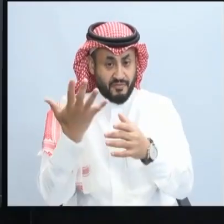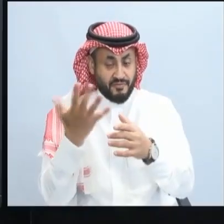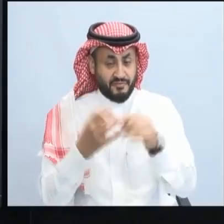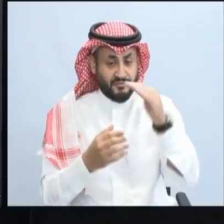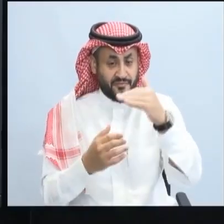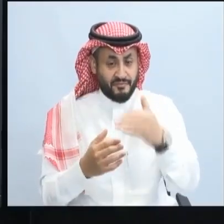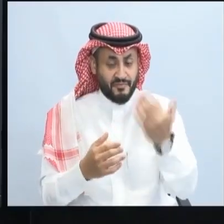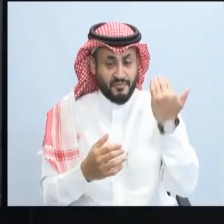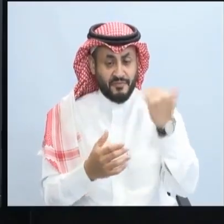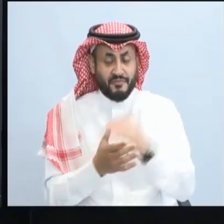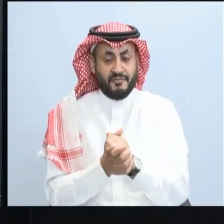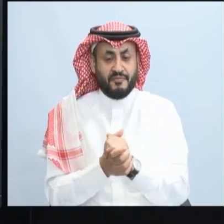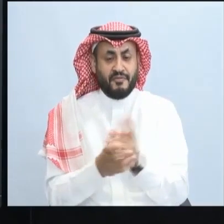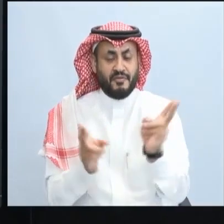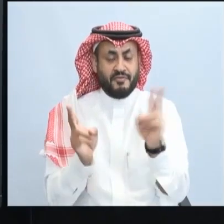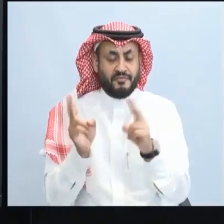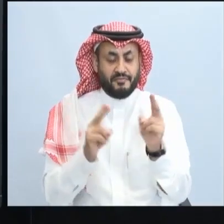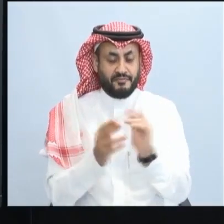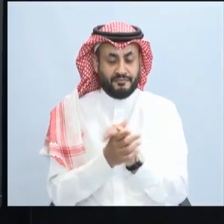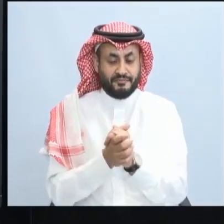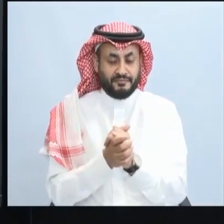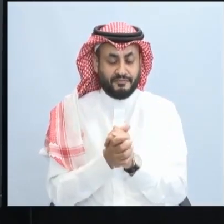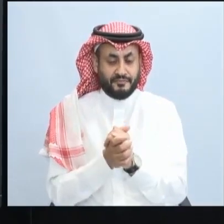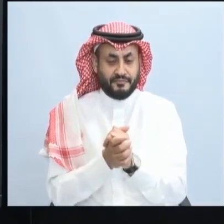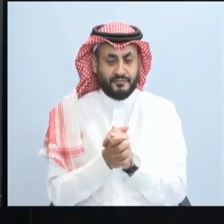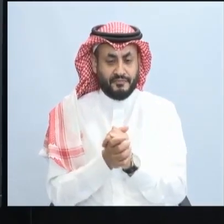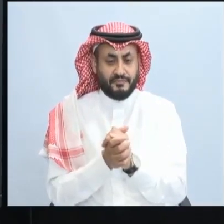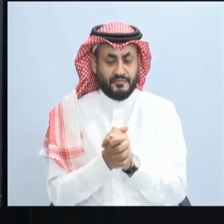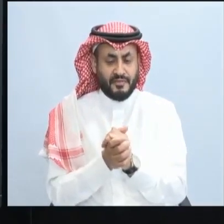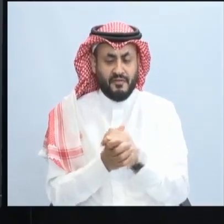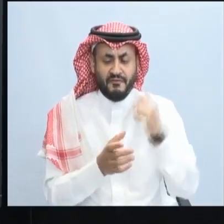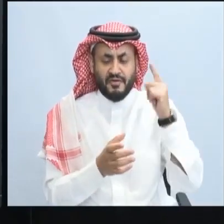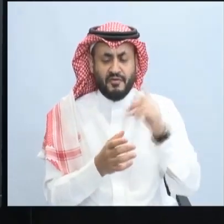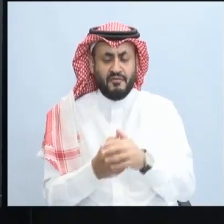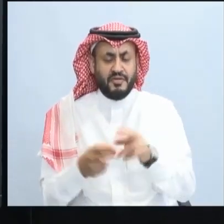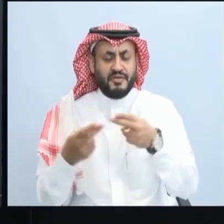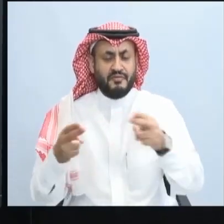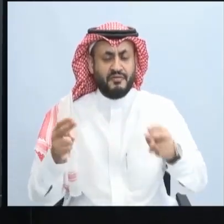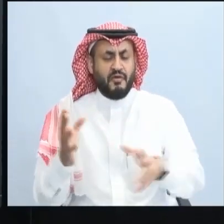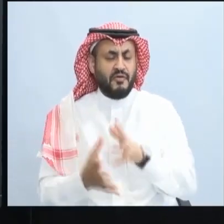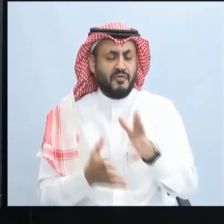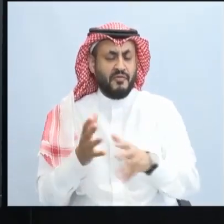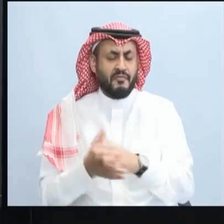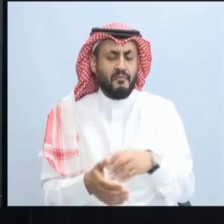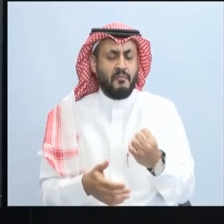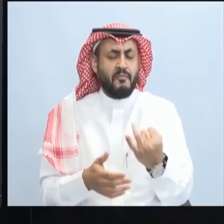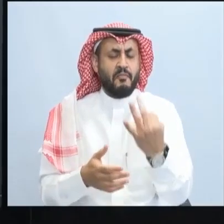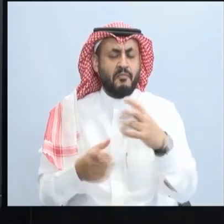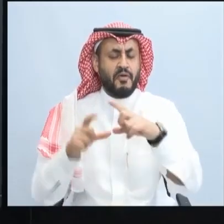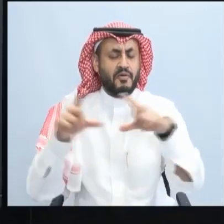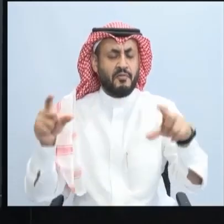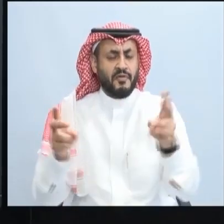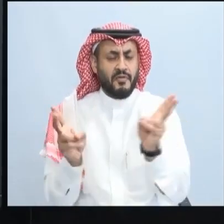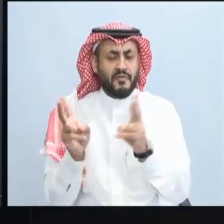the phrases that we have in the book here. You can think about different situations. Now, I'm sure that there are many topics that you can